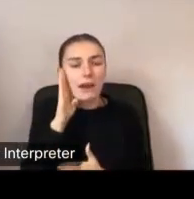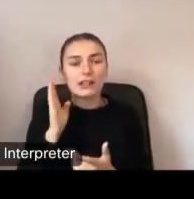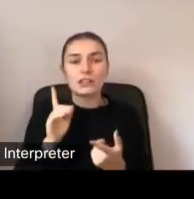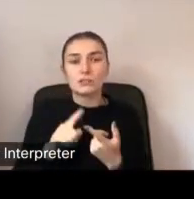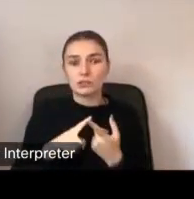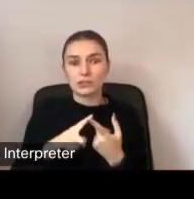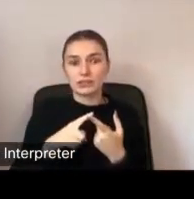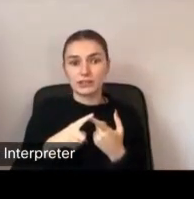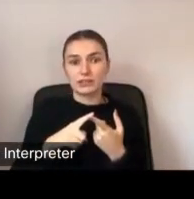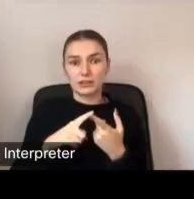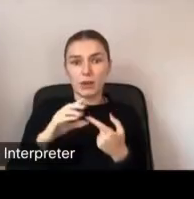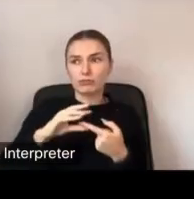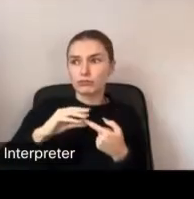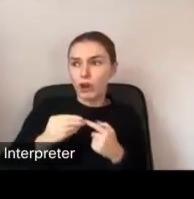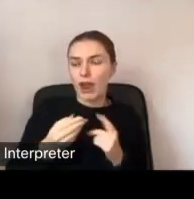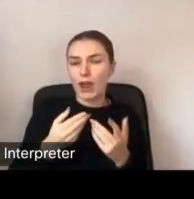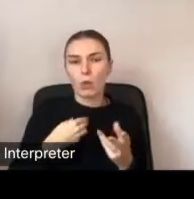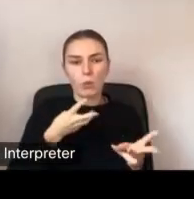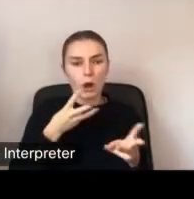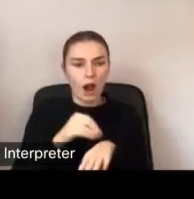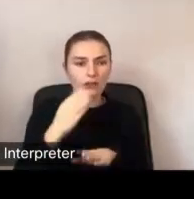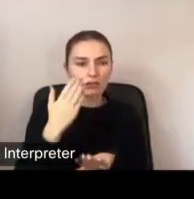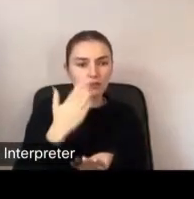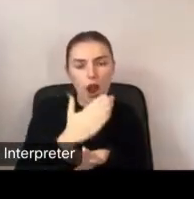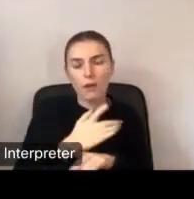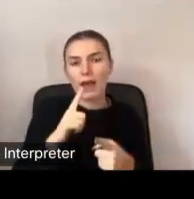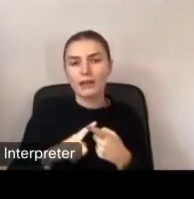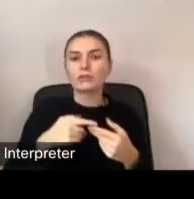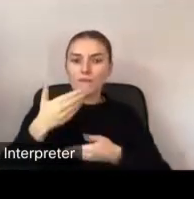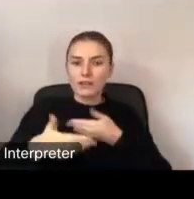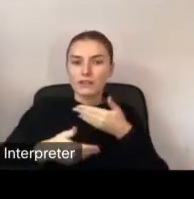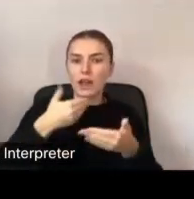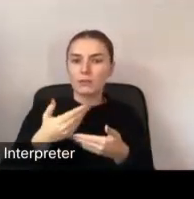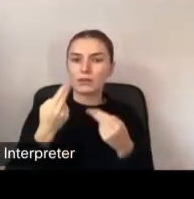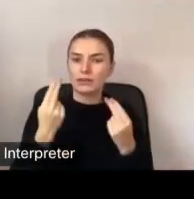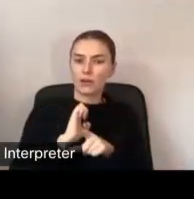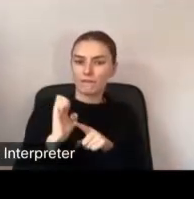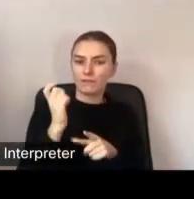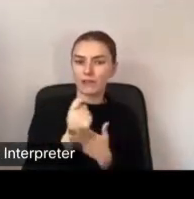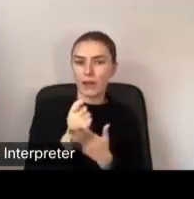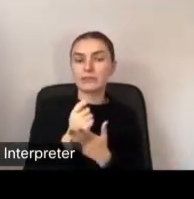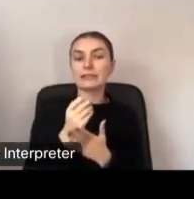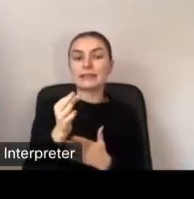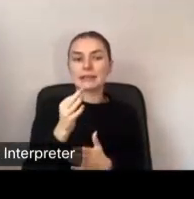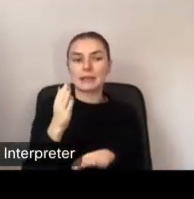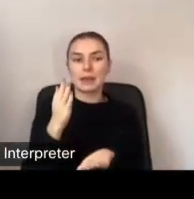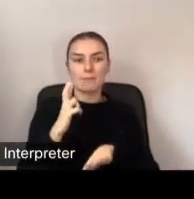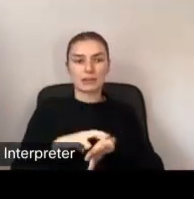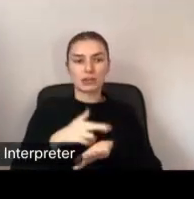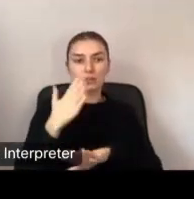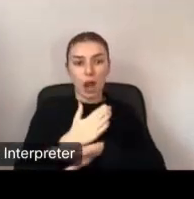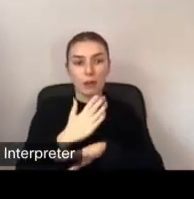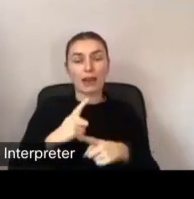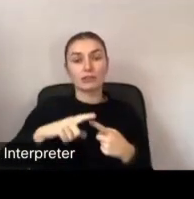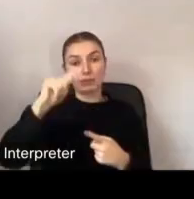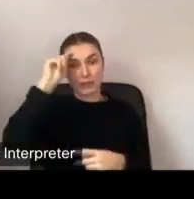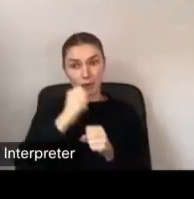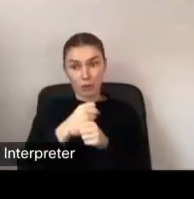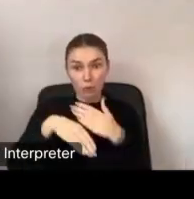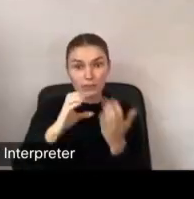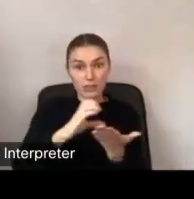it. And let's work on the job. And over time, give us enough time to get you a better job. And did you think about going to college? Because you're